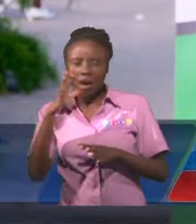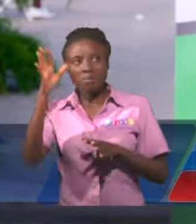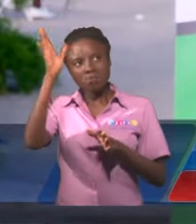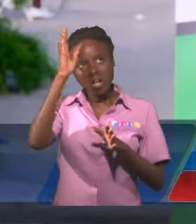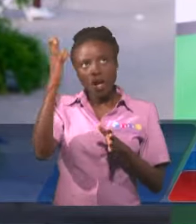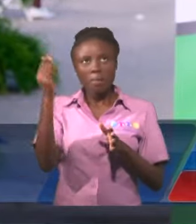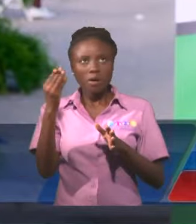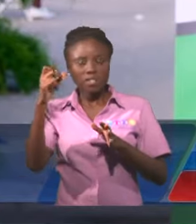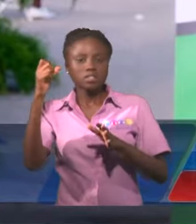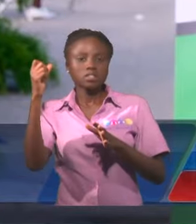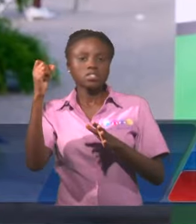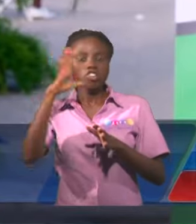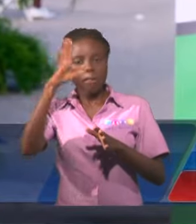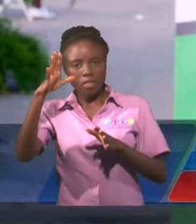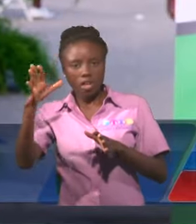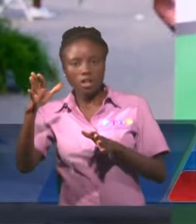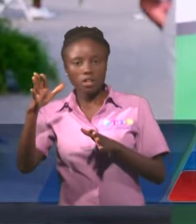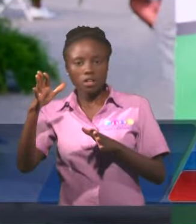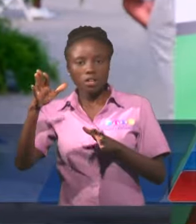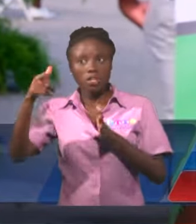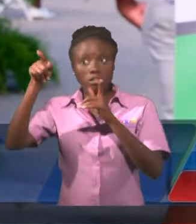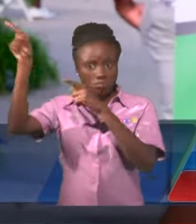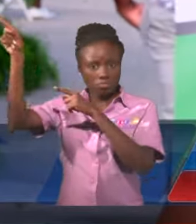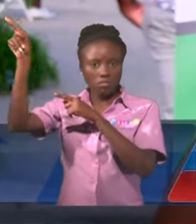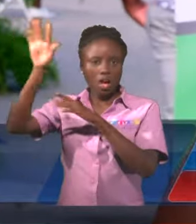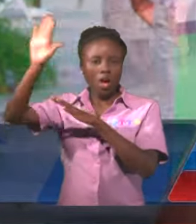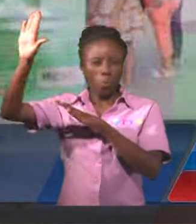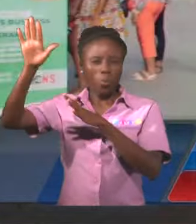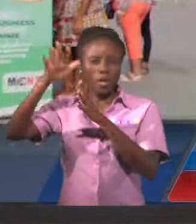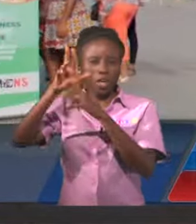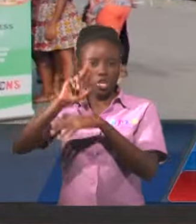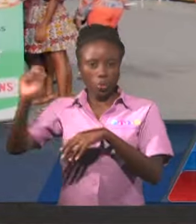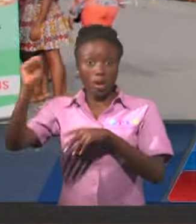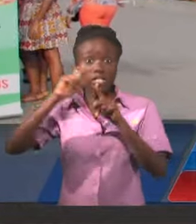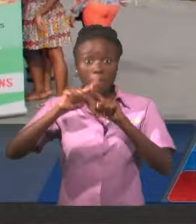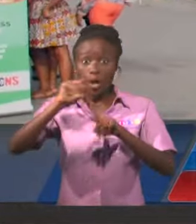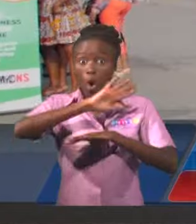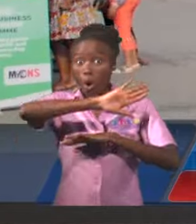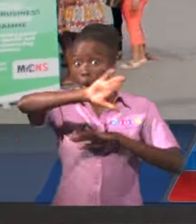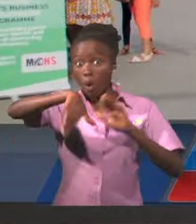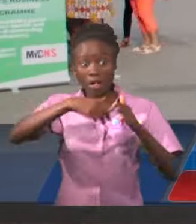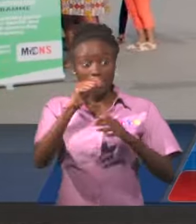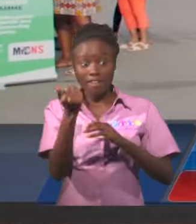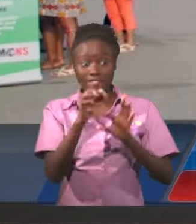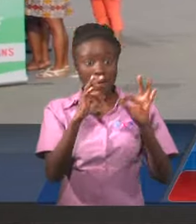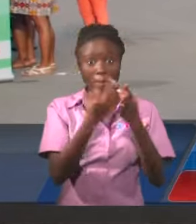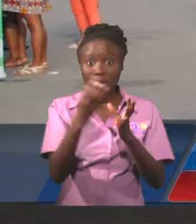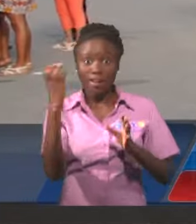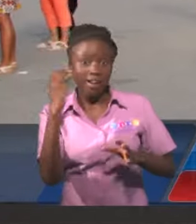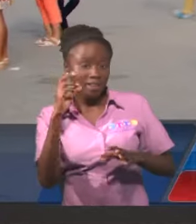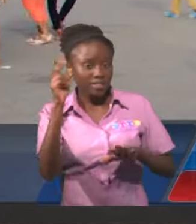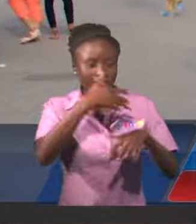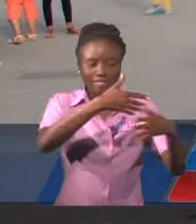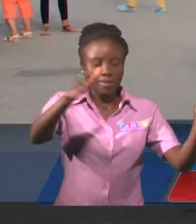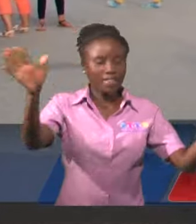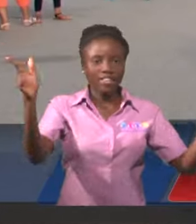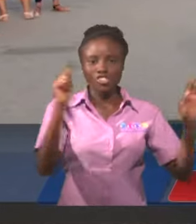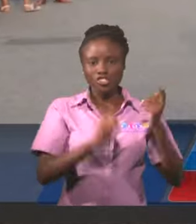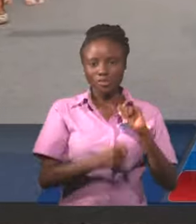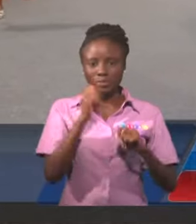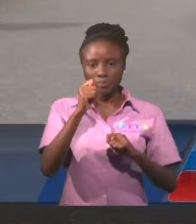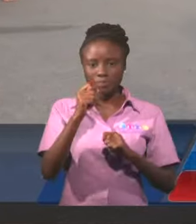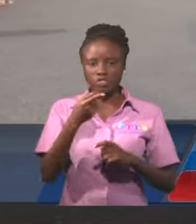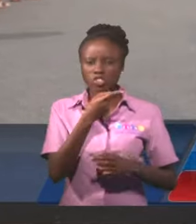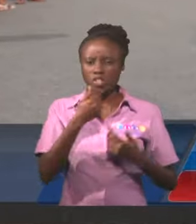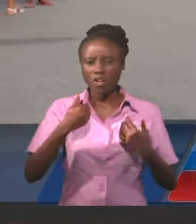dad, brothers, grandma. But other than that, everyone's here. And Ms. Thorne believes she has a lot to bring to the table to encourage and